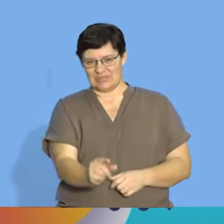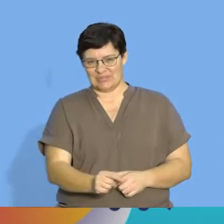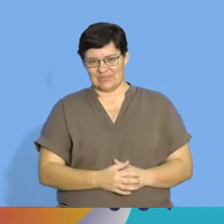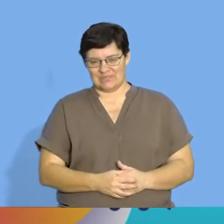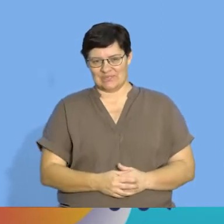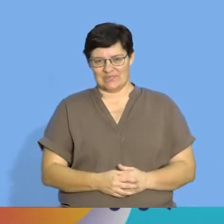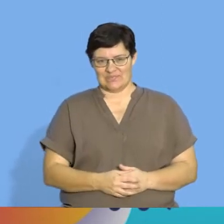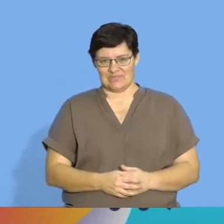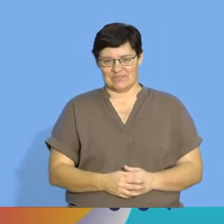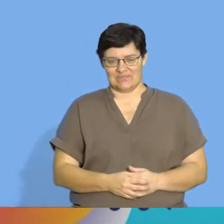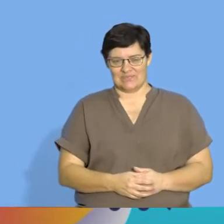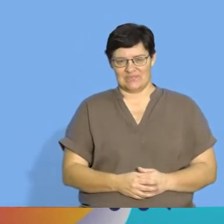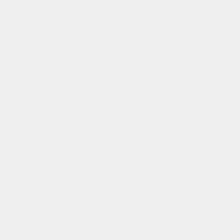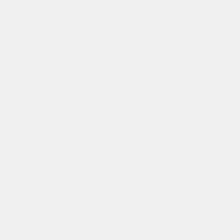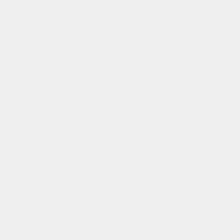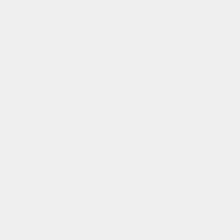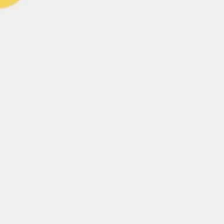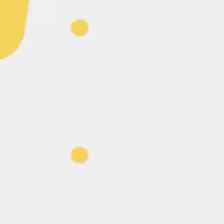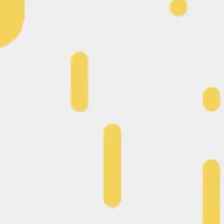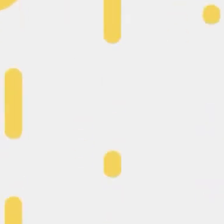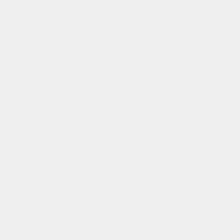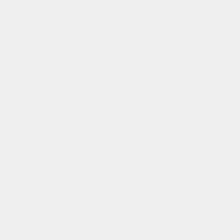cash budgets. See you just now.